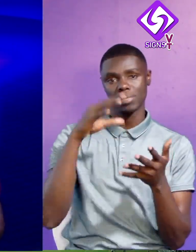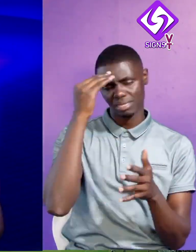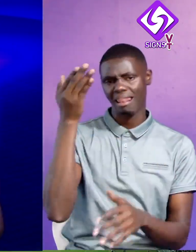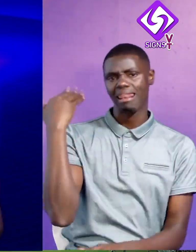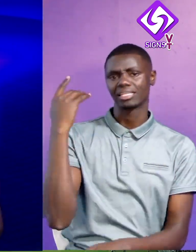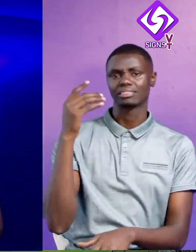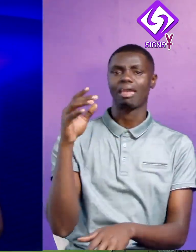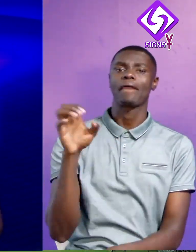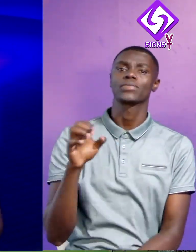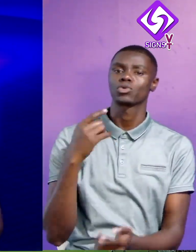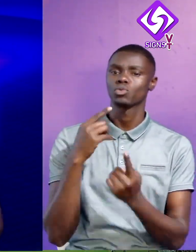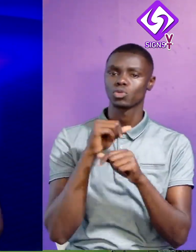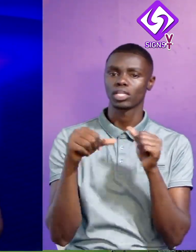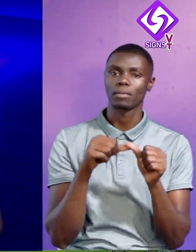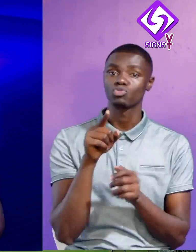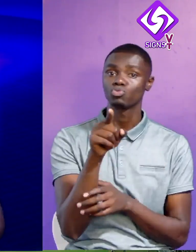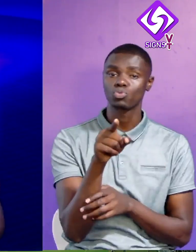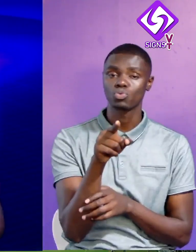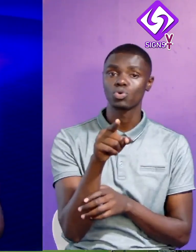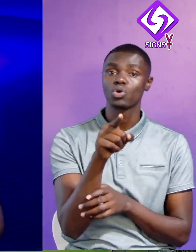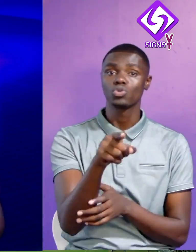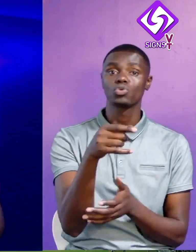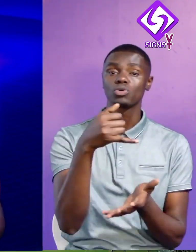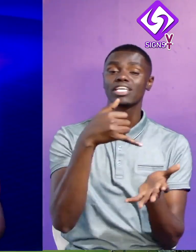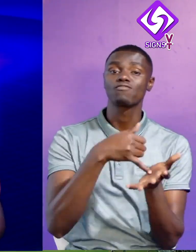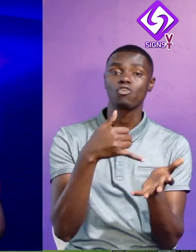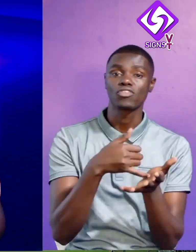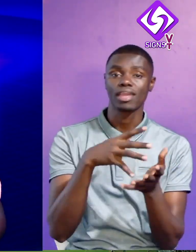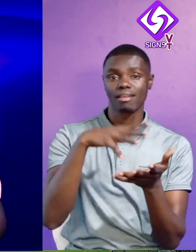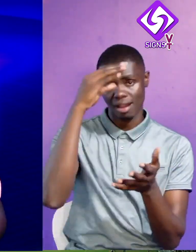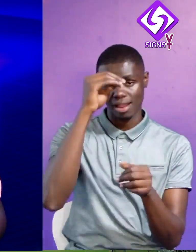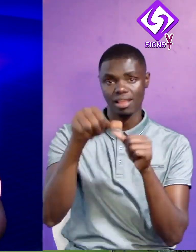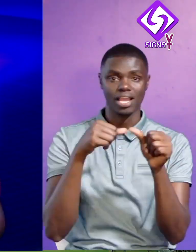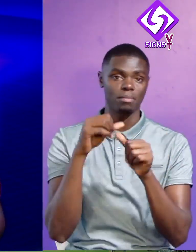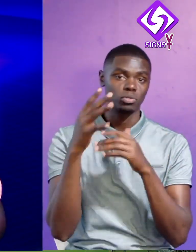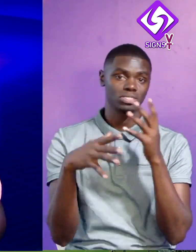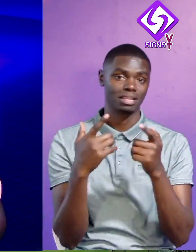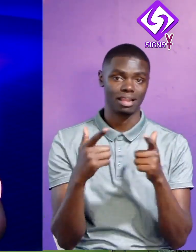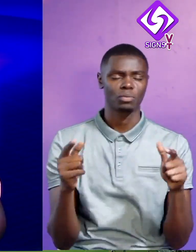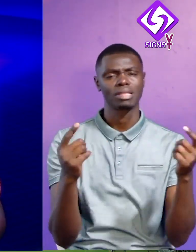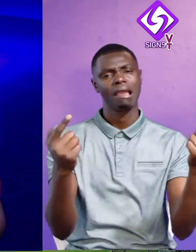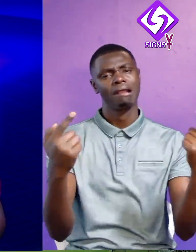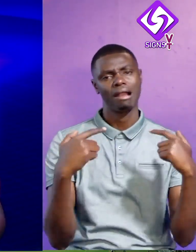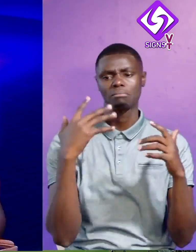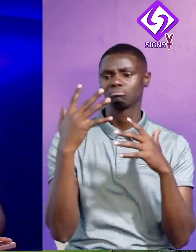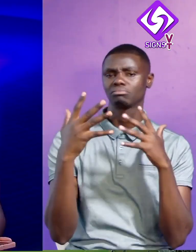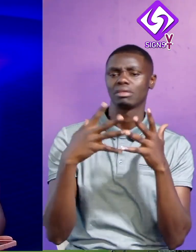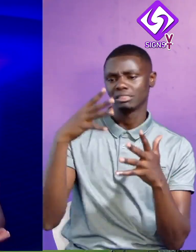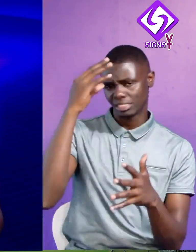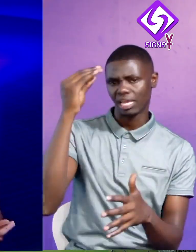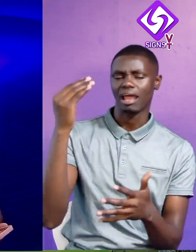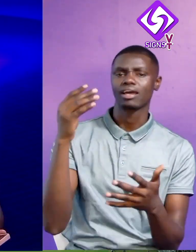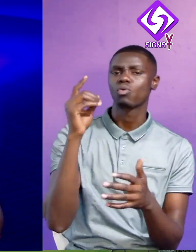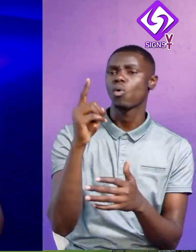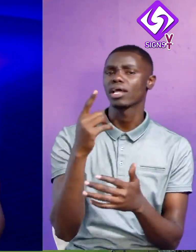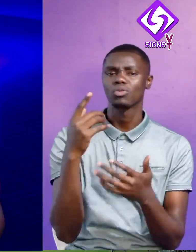talked about you being one of us and learning about sign language. Kuja una learn one thing or two things